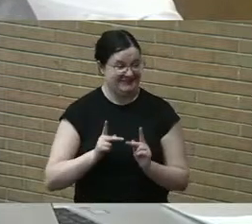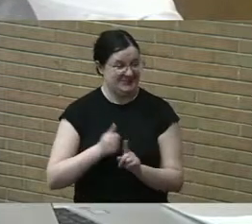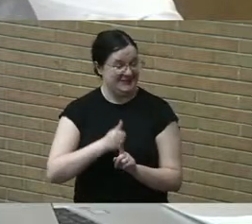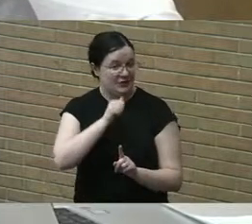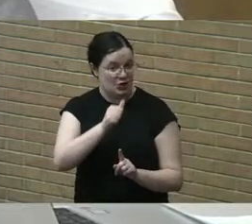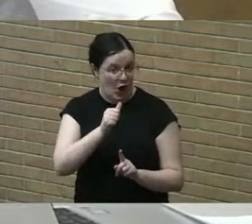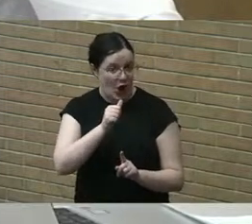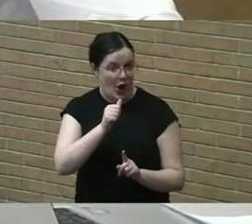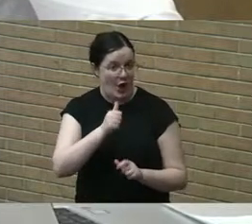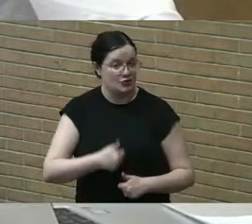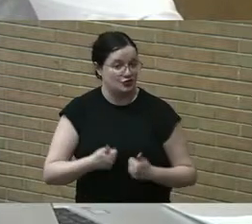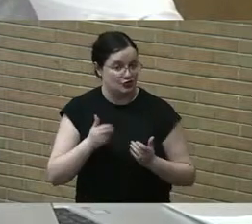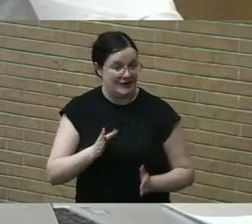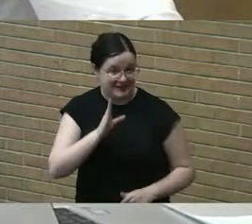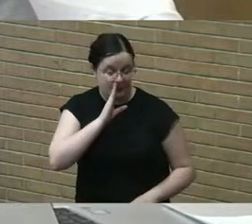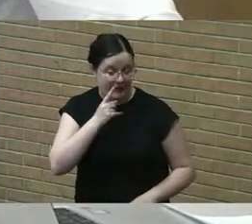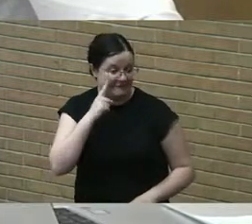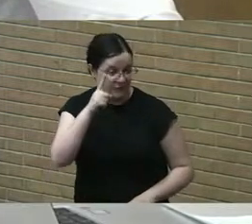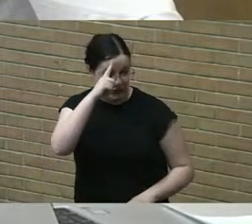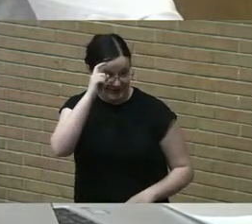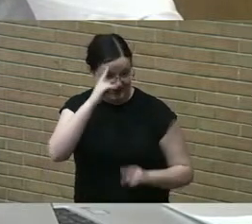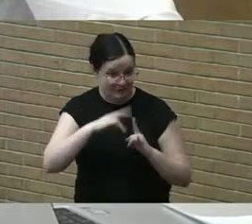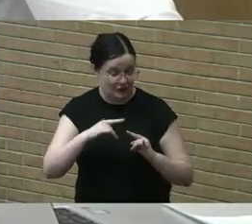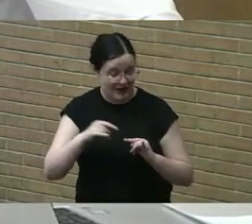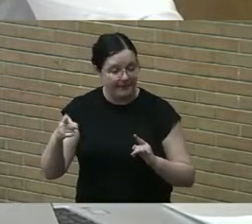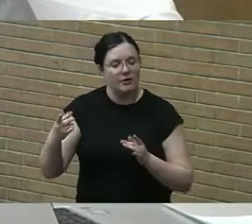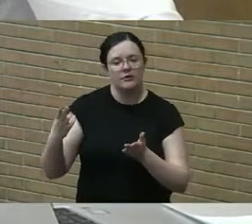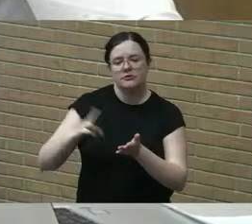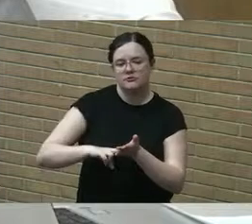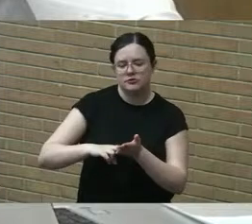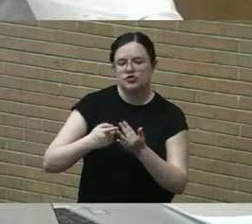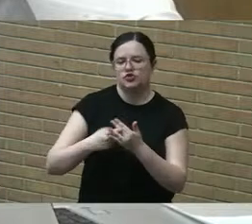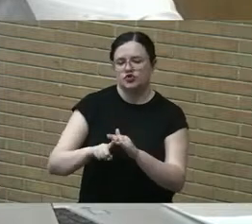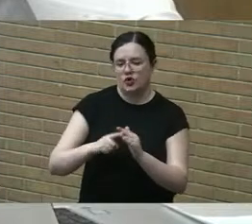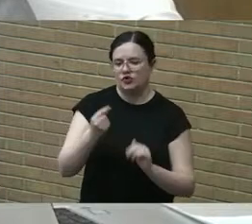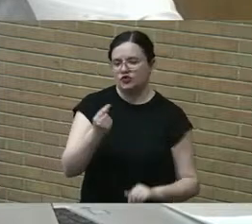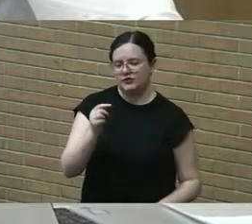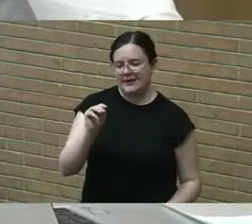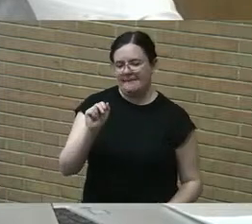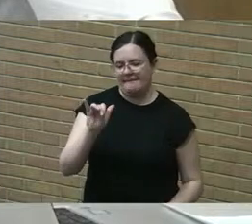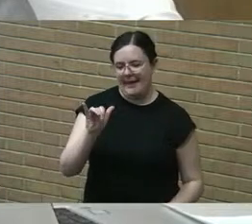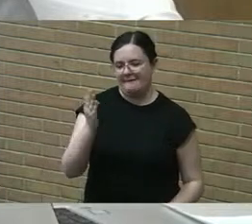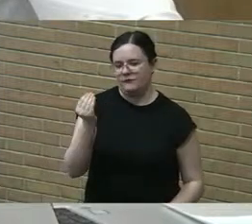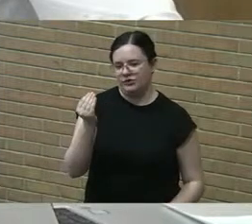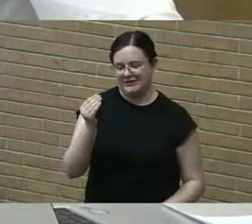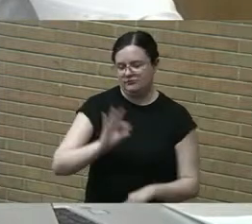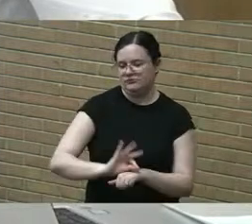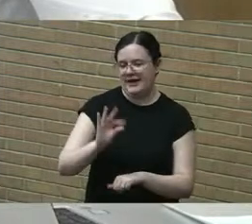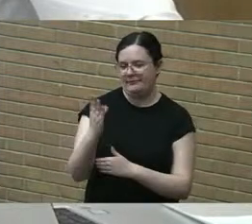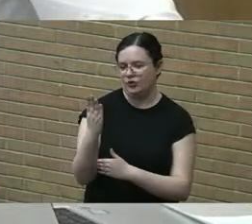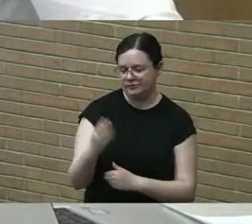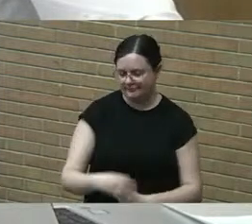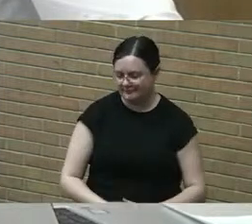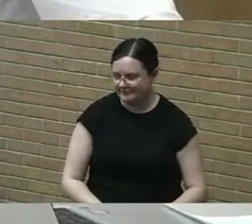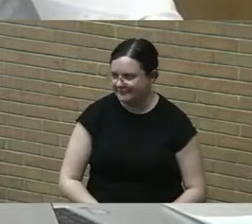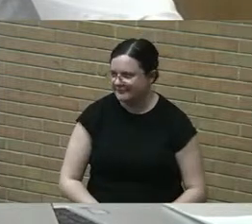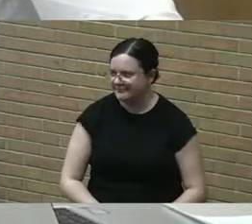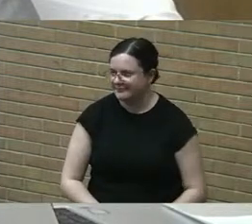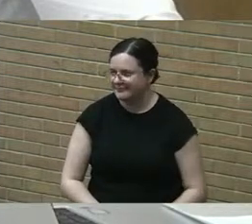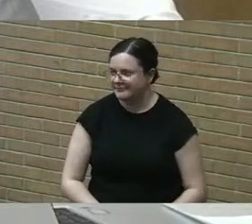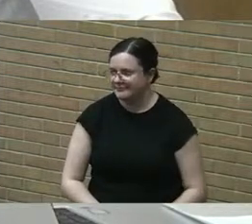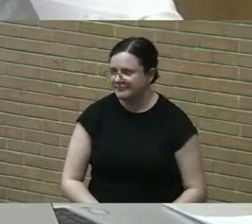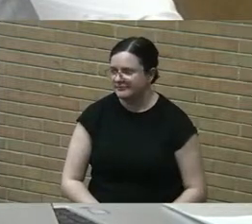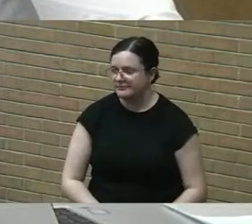non-resident registration for summer camps will begin on Tuesday, May 14th at 9 a.m. Our